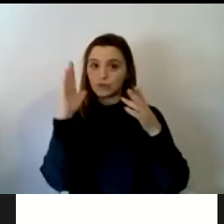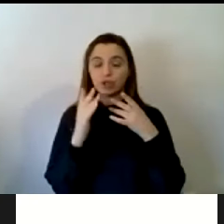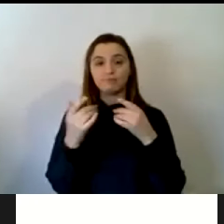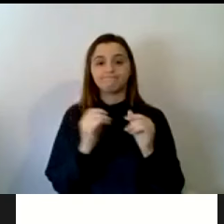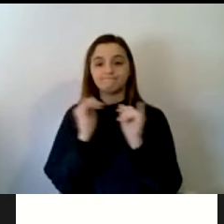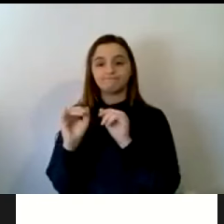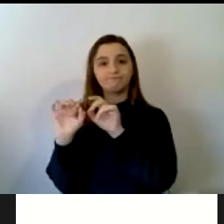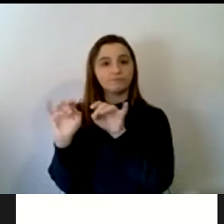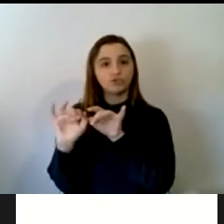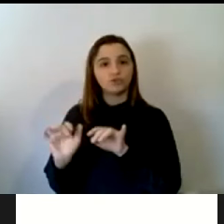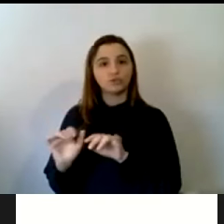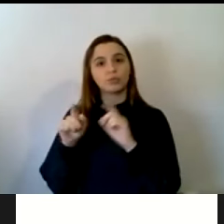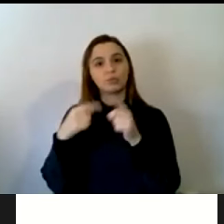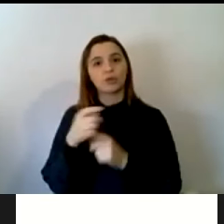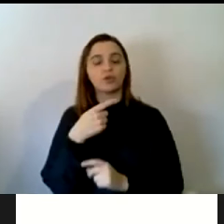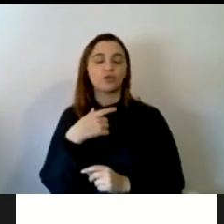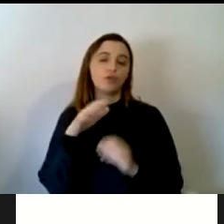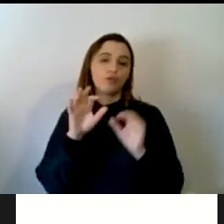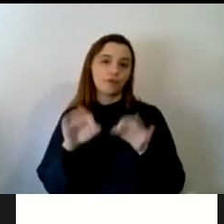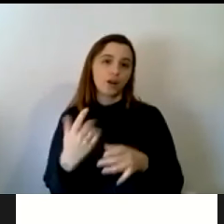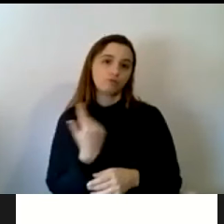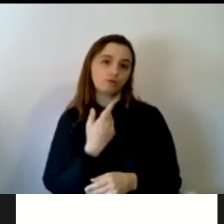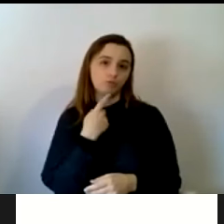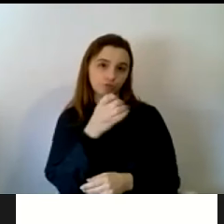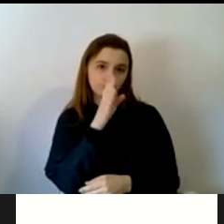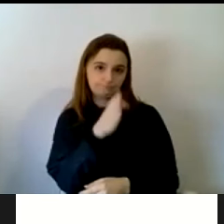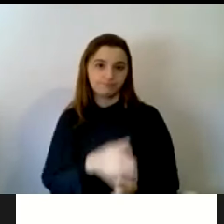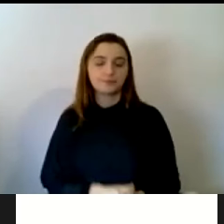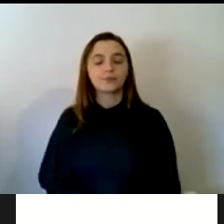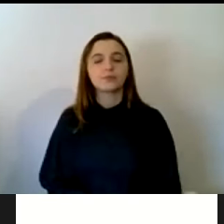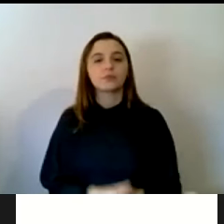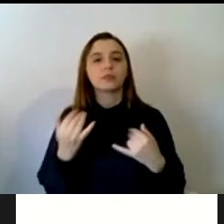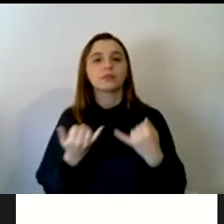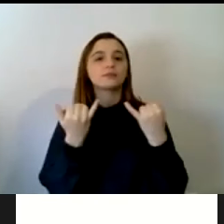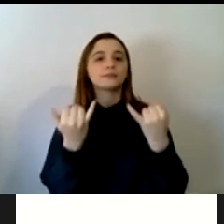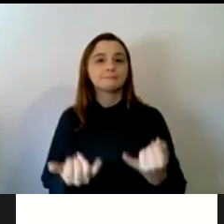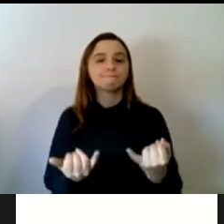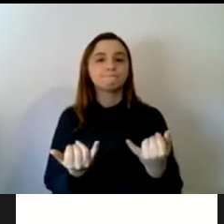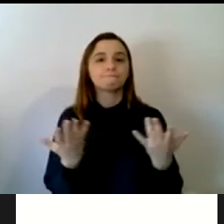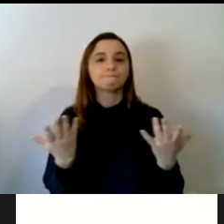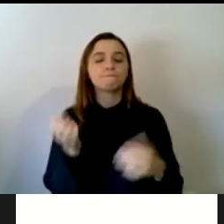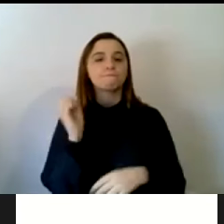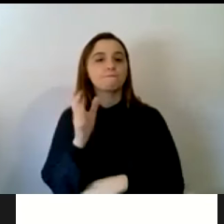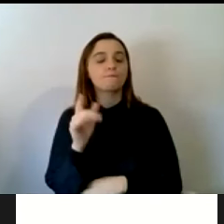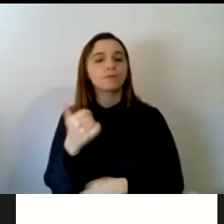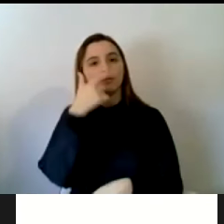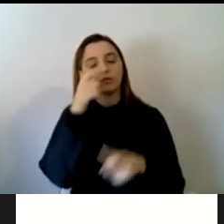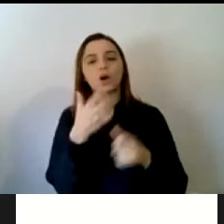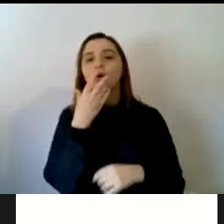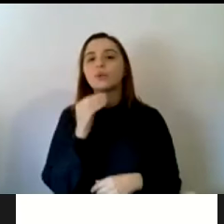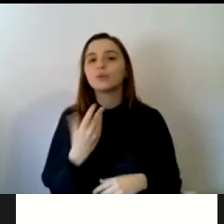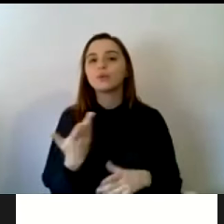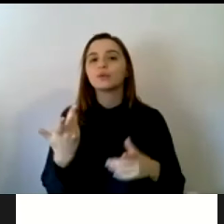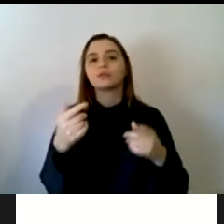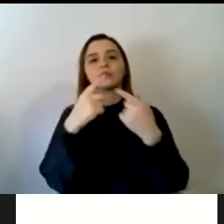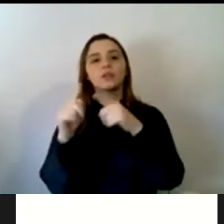them at the end. So now it's time for the next segment of our conference. And we have asked some students from different